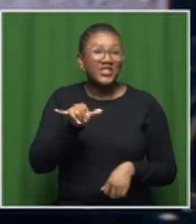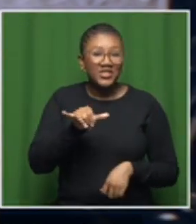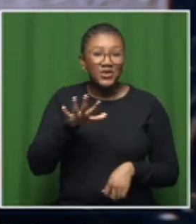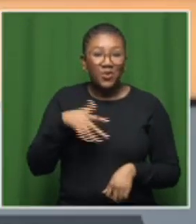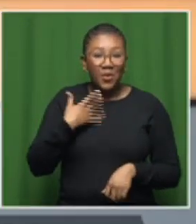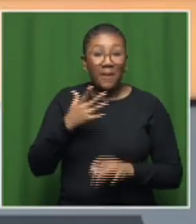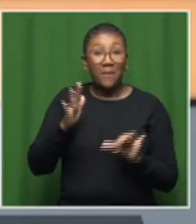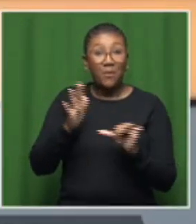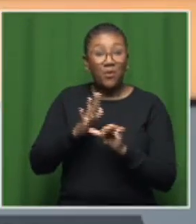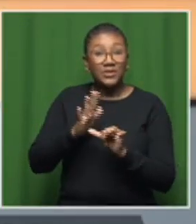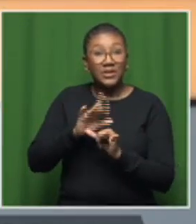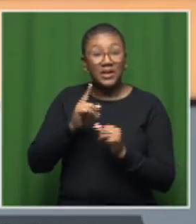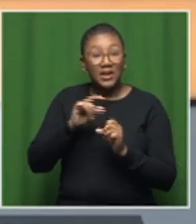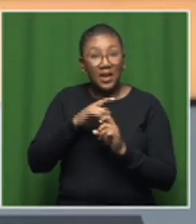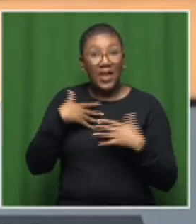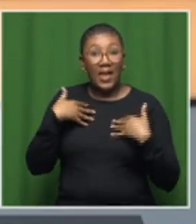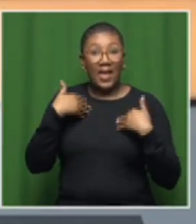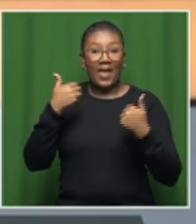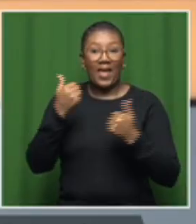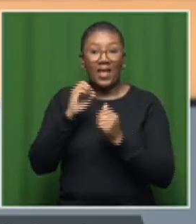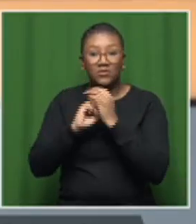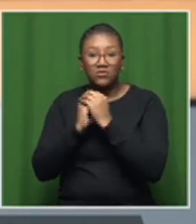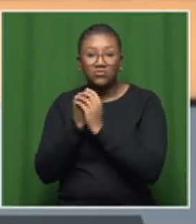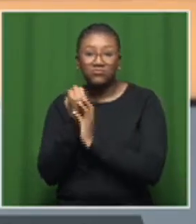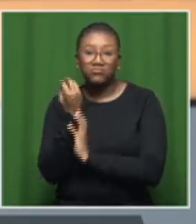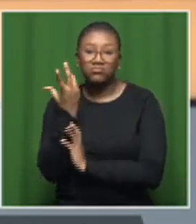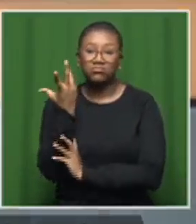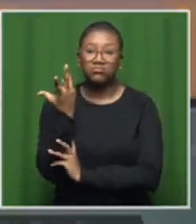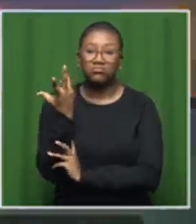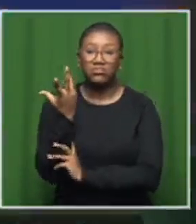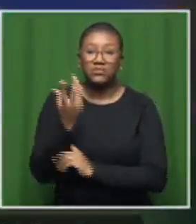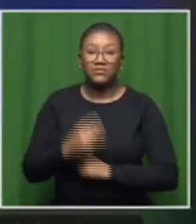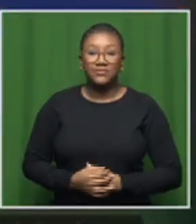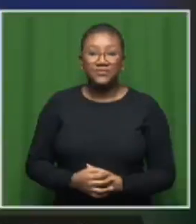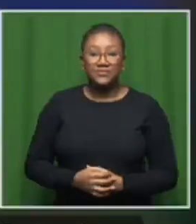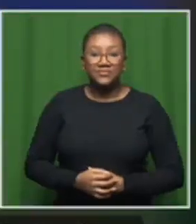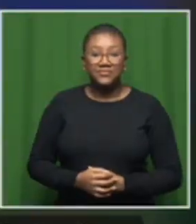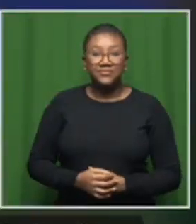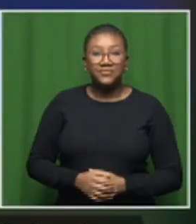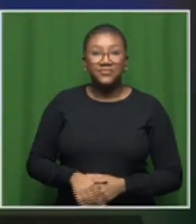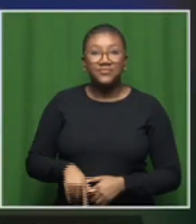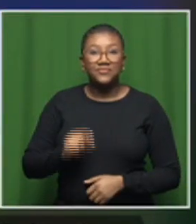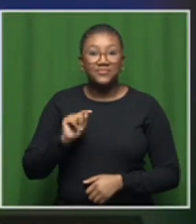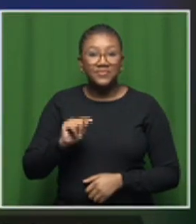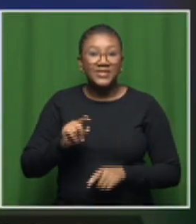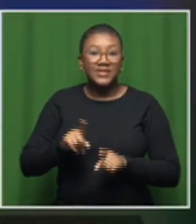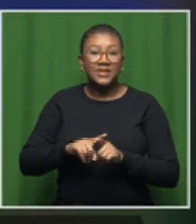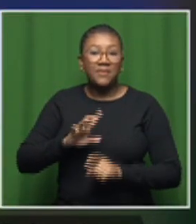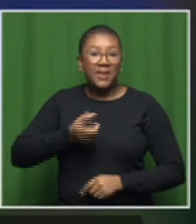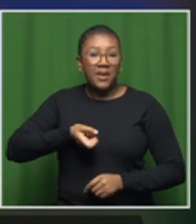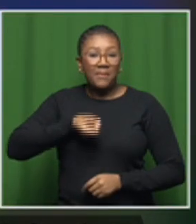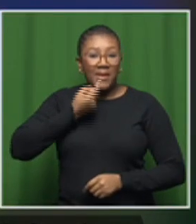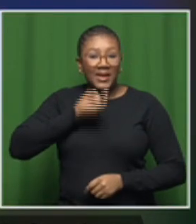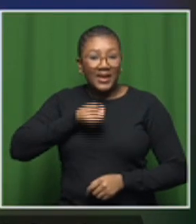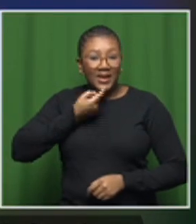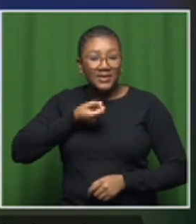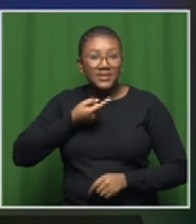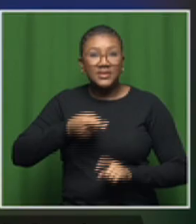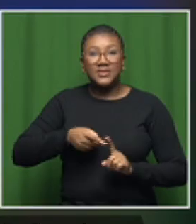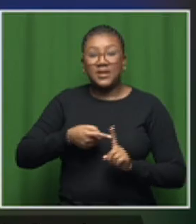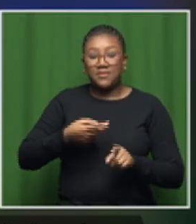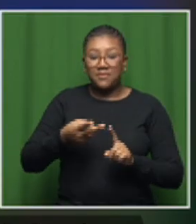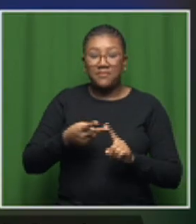world. What about the use of medication versus natural alternatives as well? We've also got